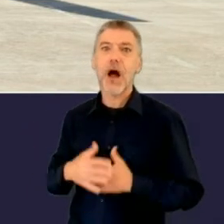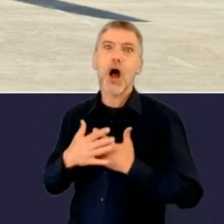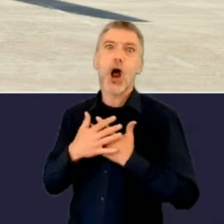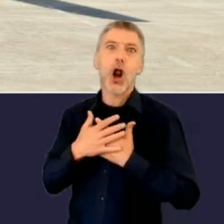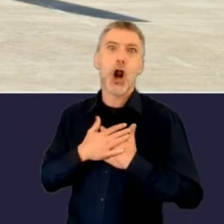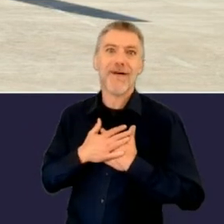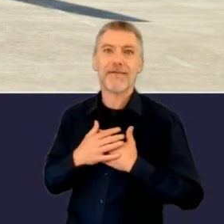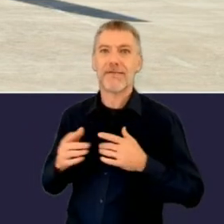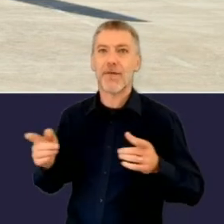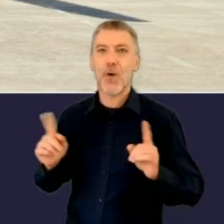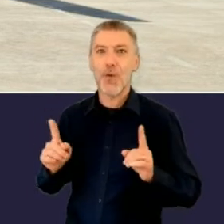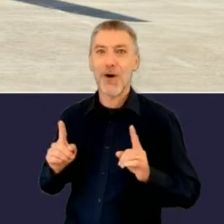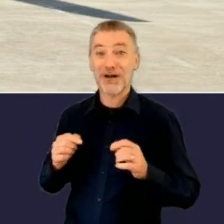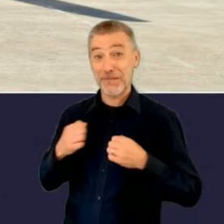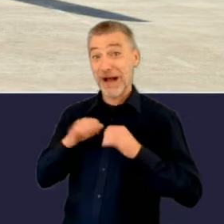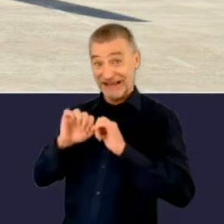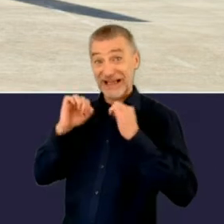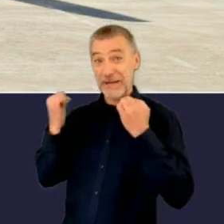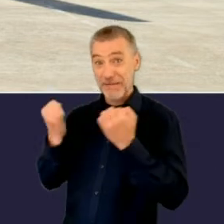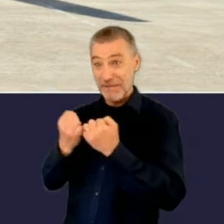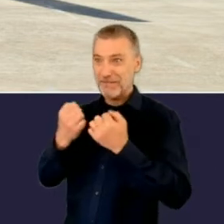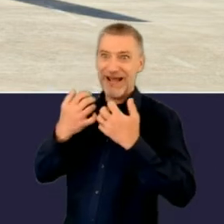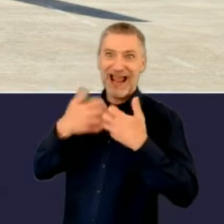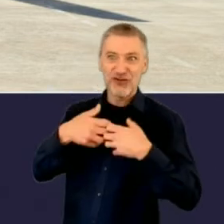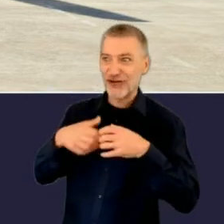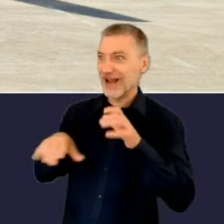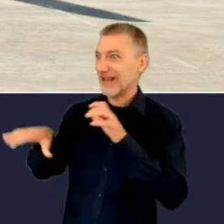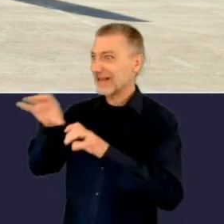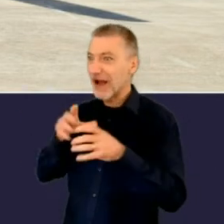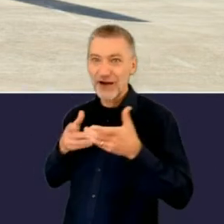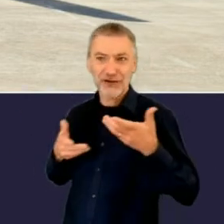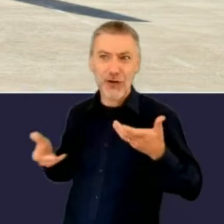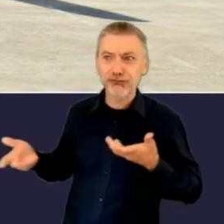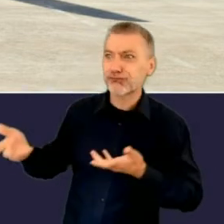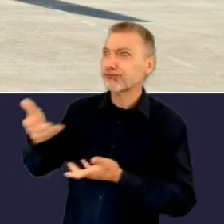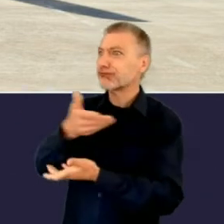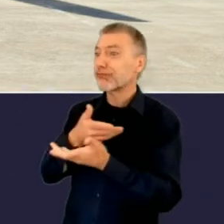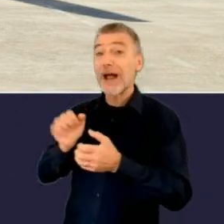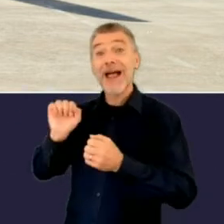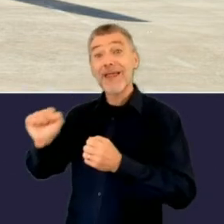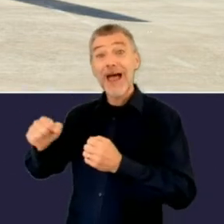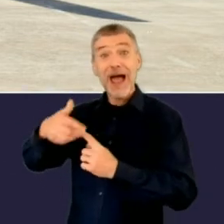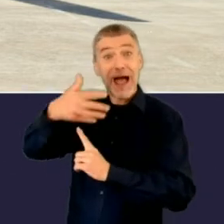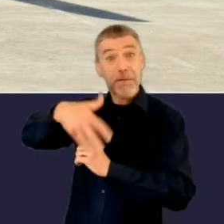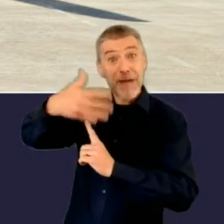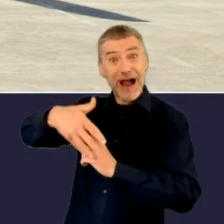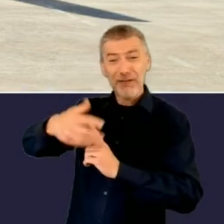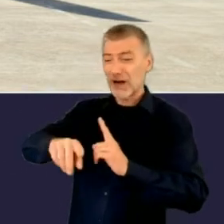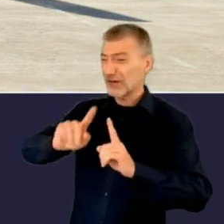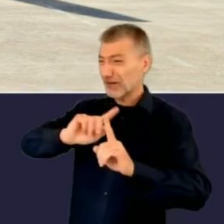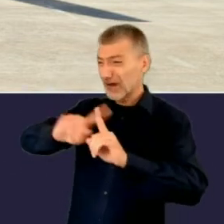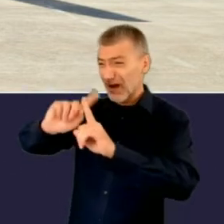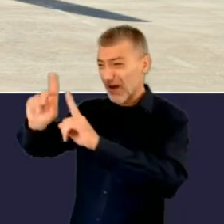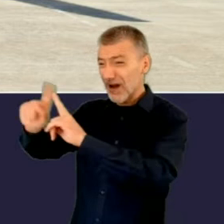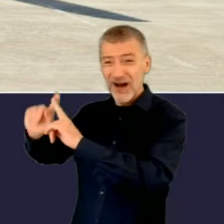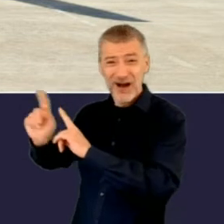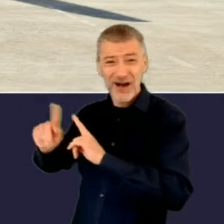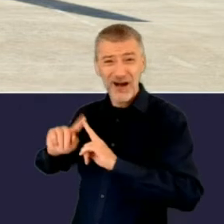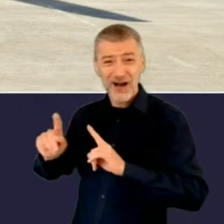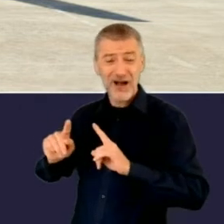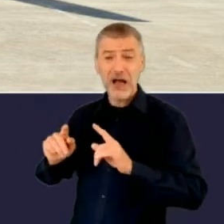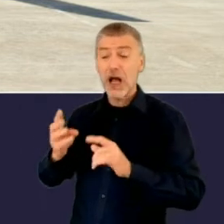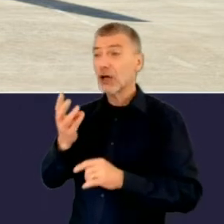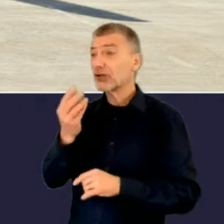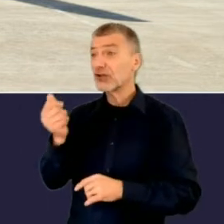the team of engineers and scientists that we've had have all come from completely different backgrounds. We've got people who